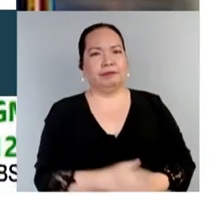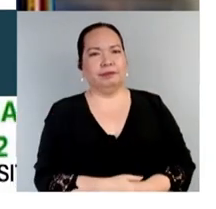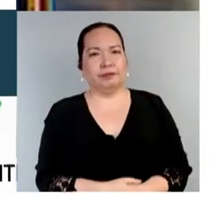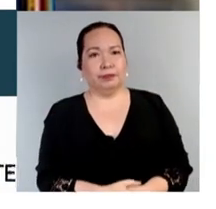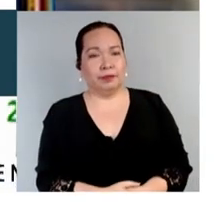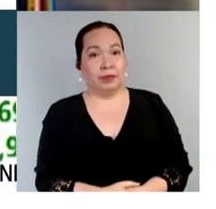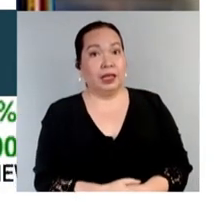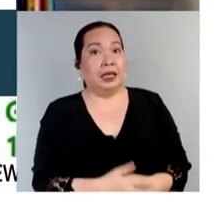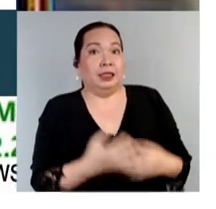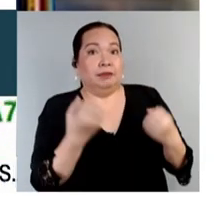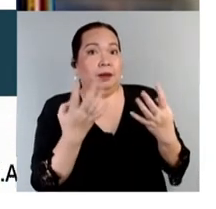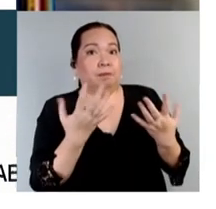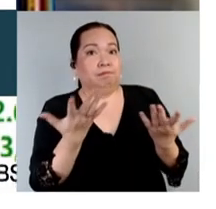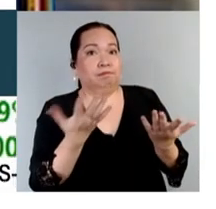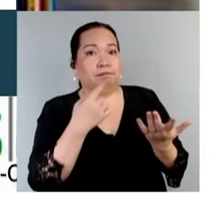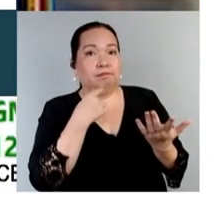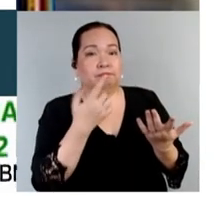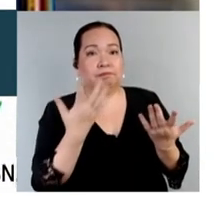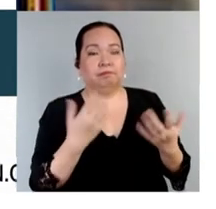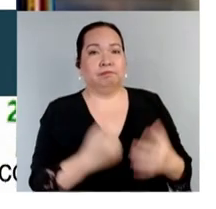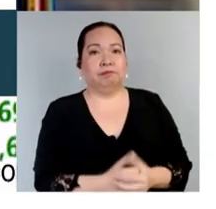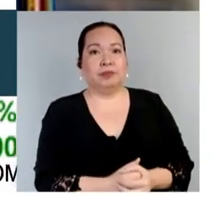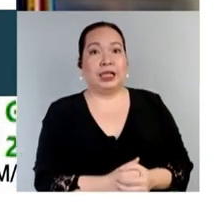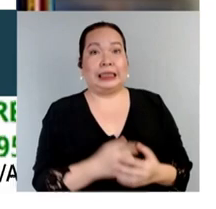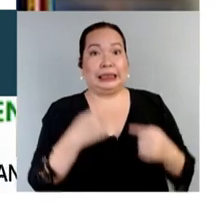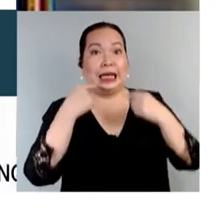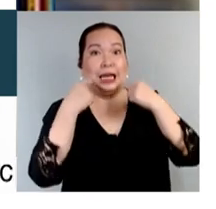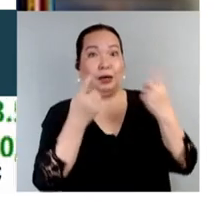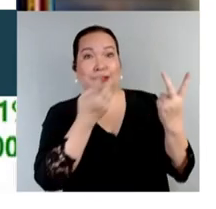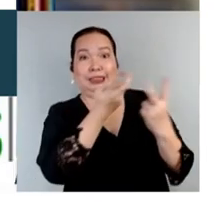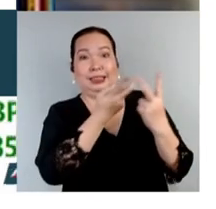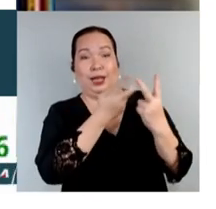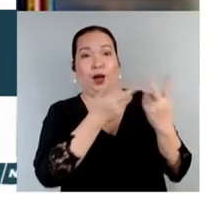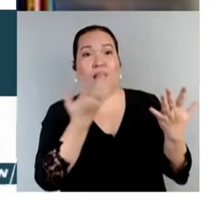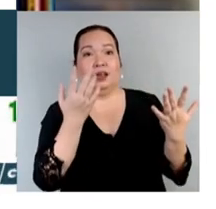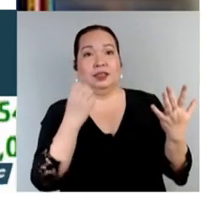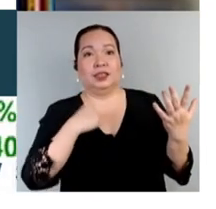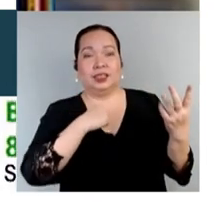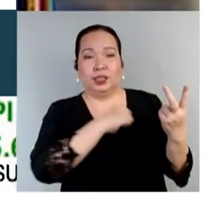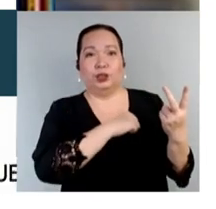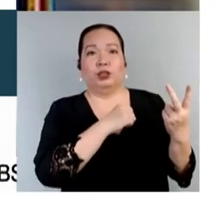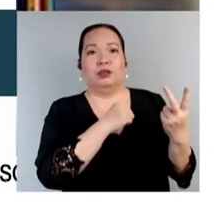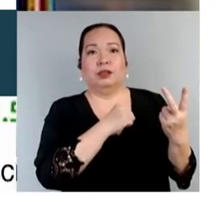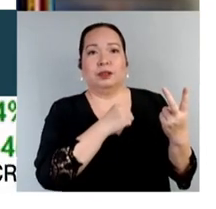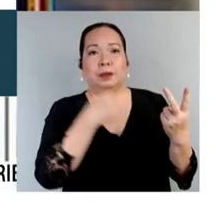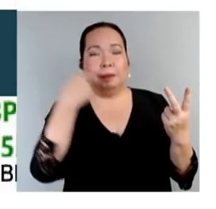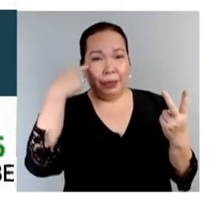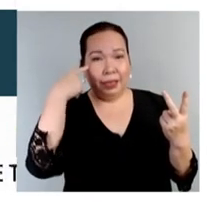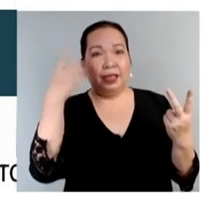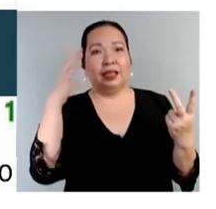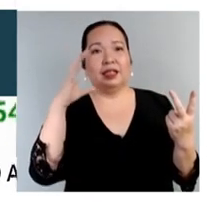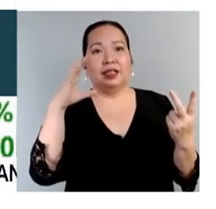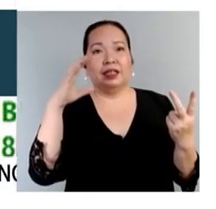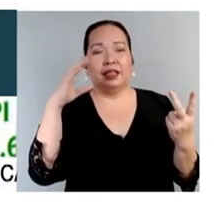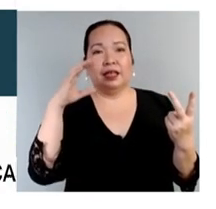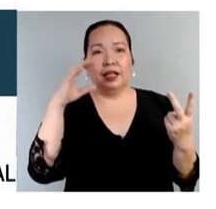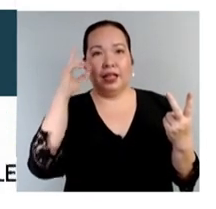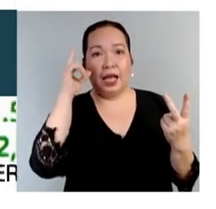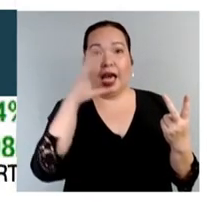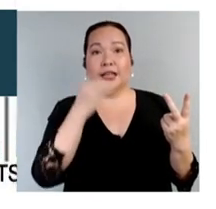Many would say probably the announcement of Senators Ping and Tito